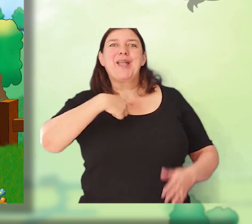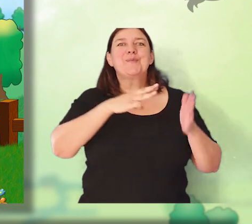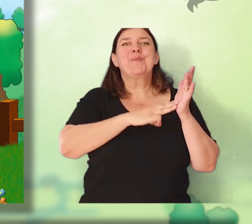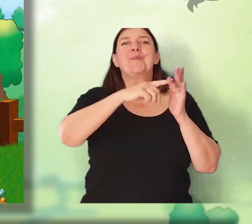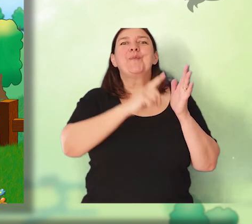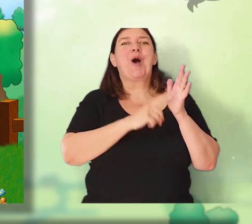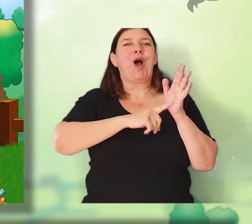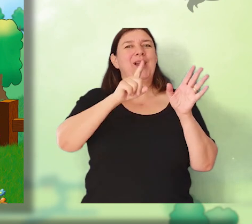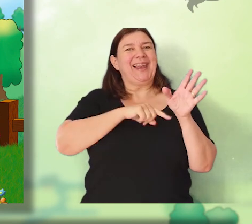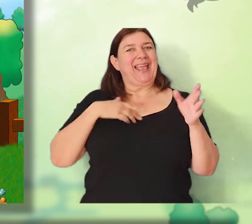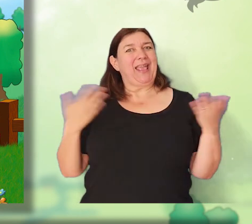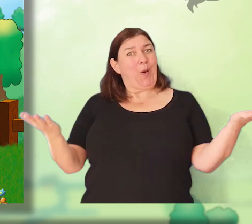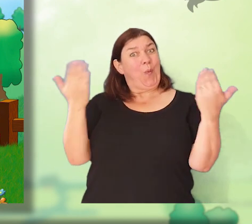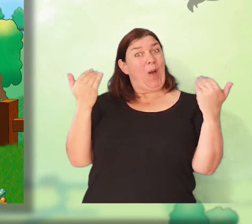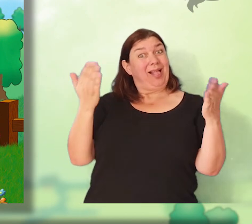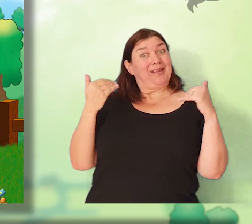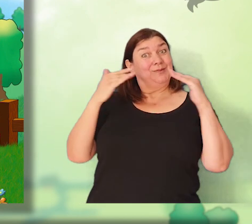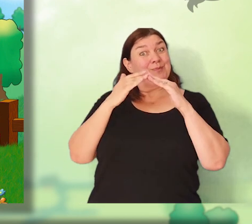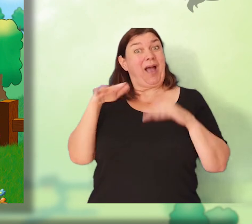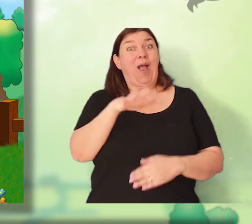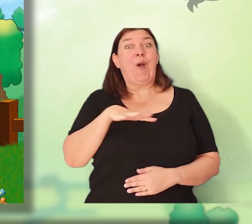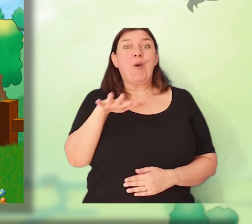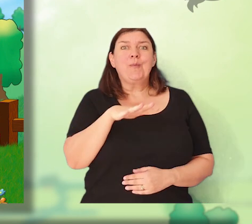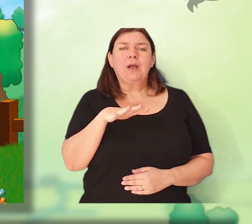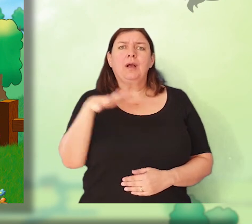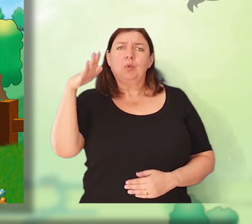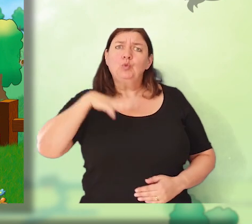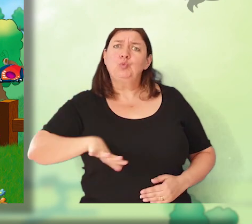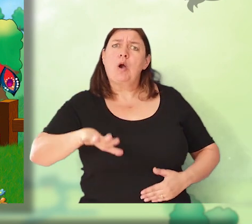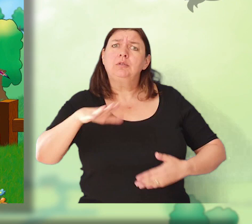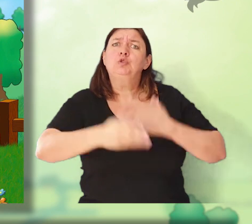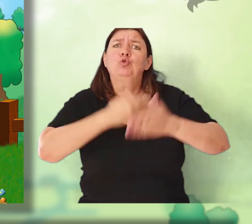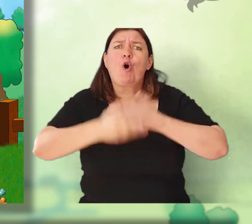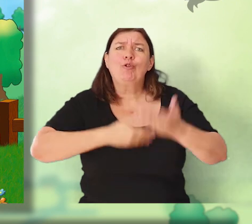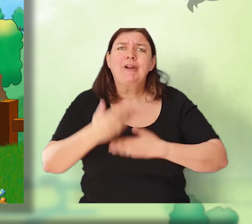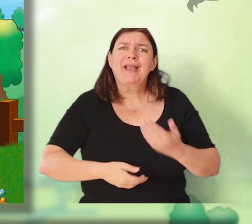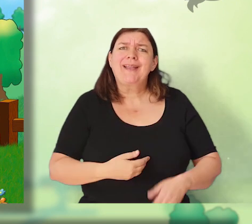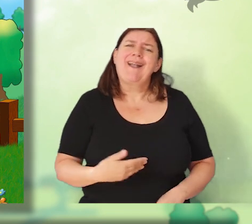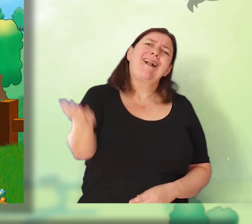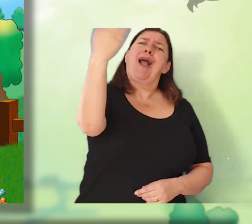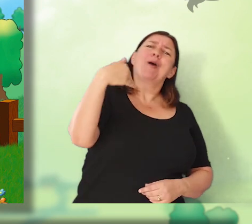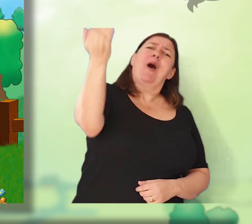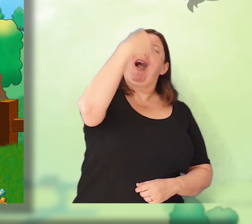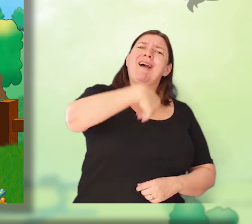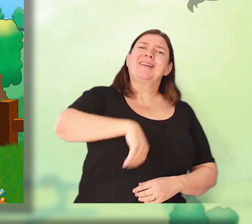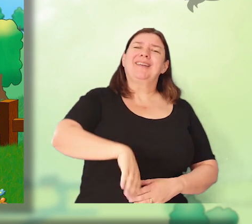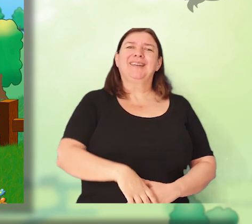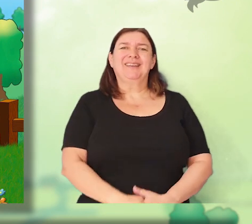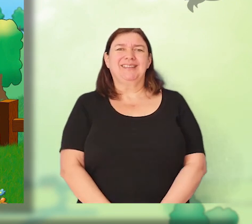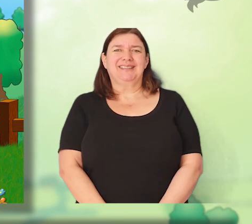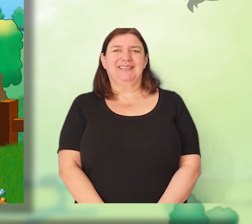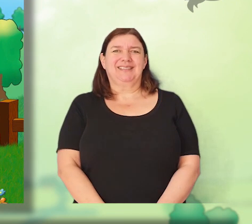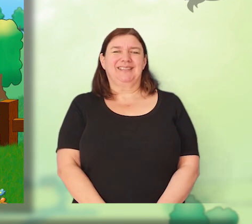Hello everybody, I'm Molly and welcome to my home. Would you like to hear a story? Okay then, here we